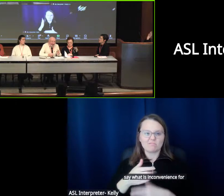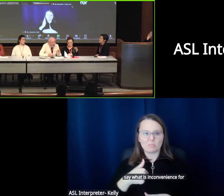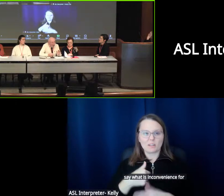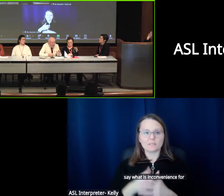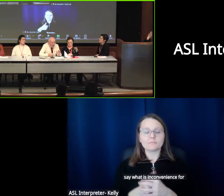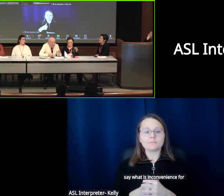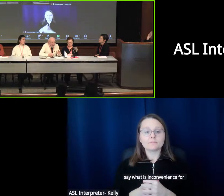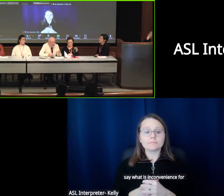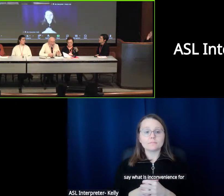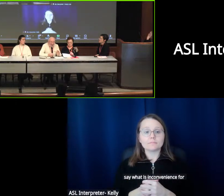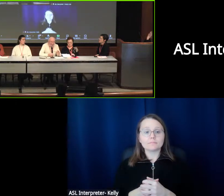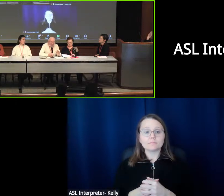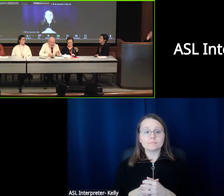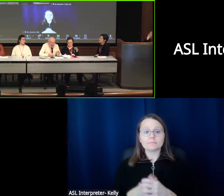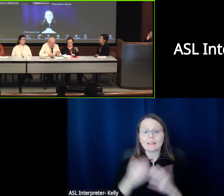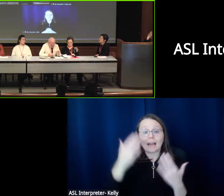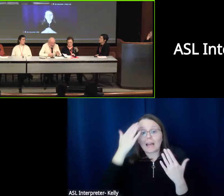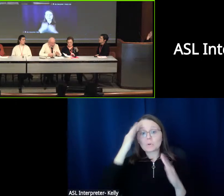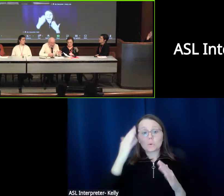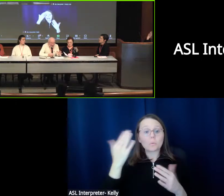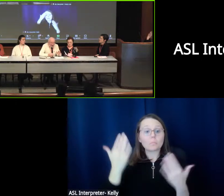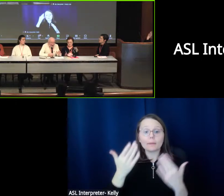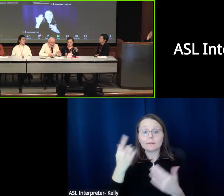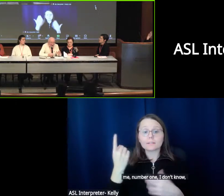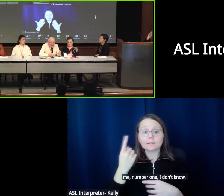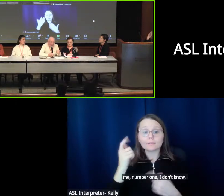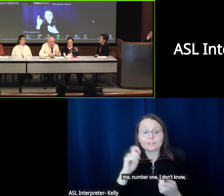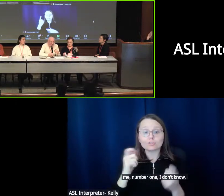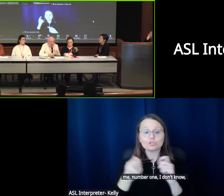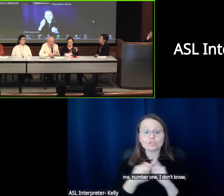I don't know, maybe something changed for these